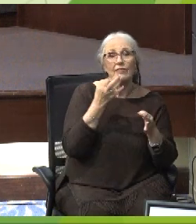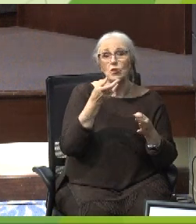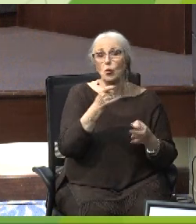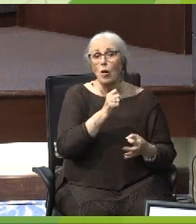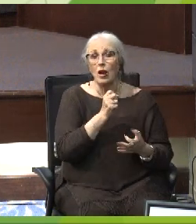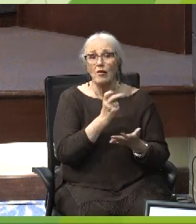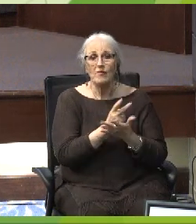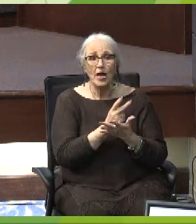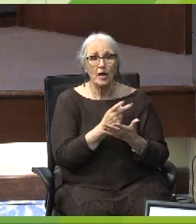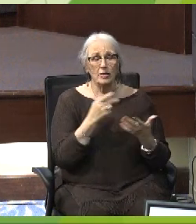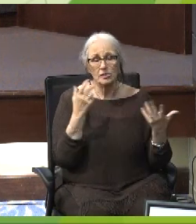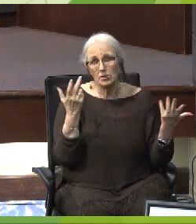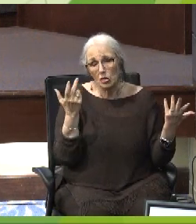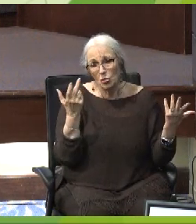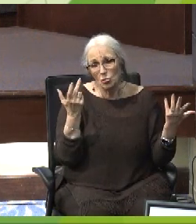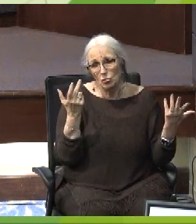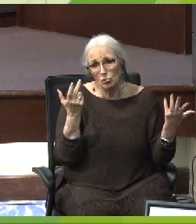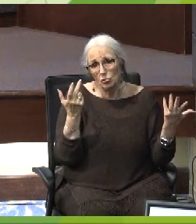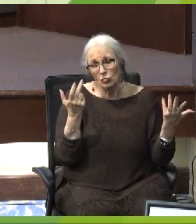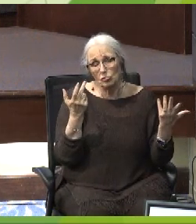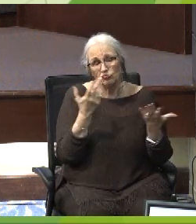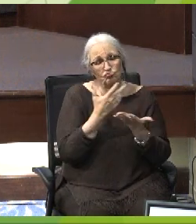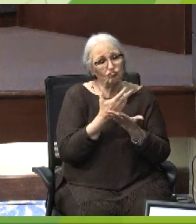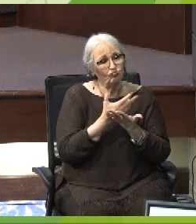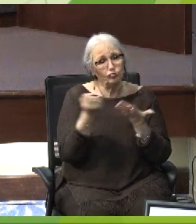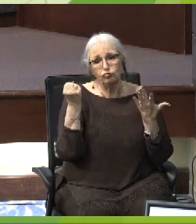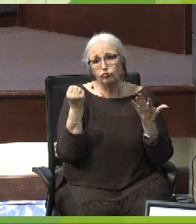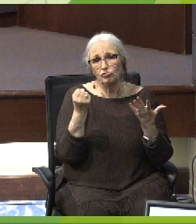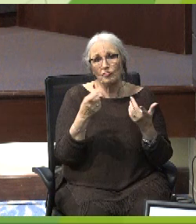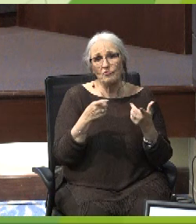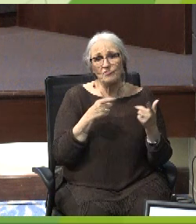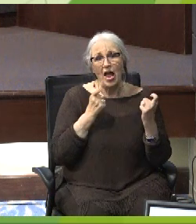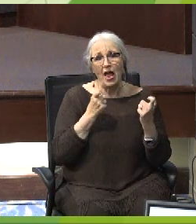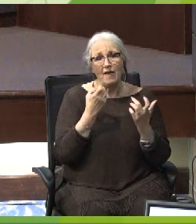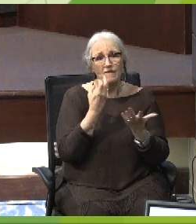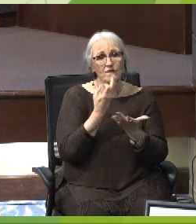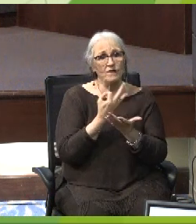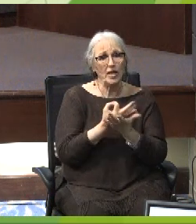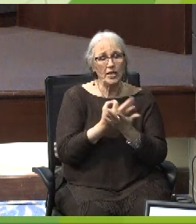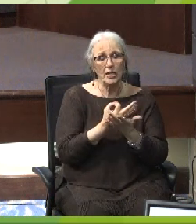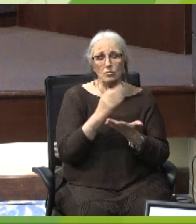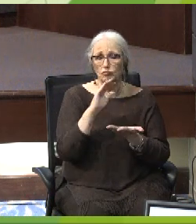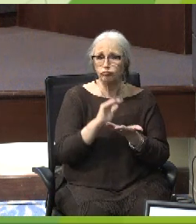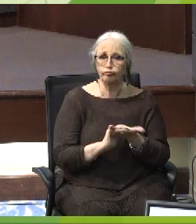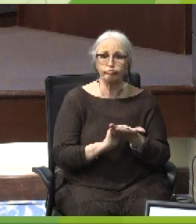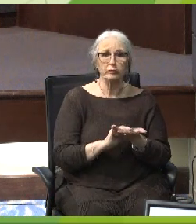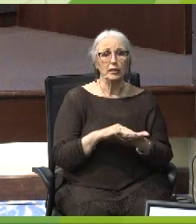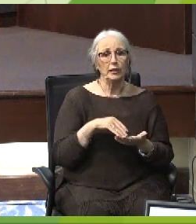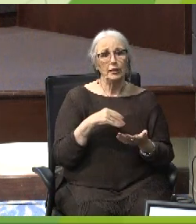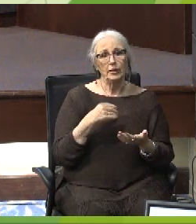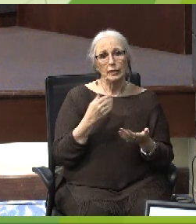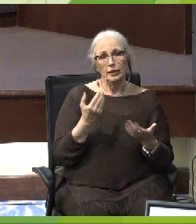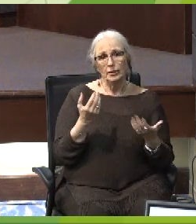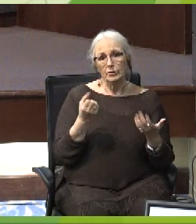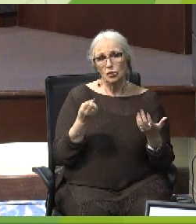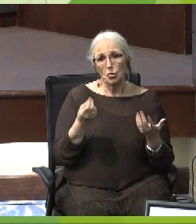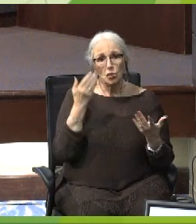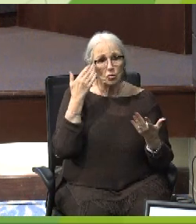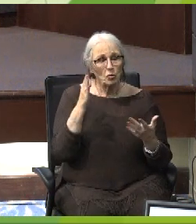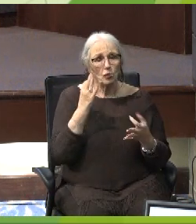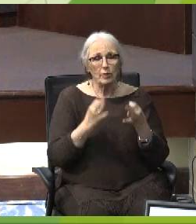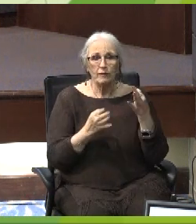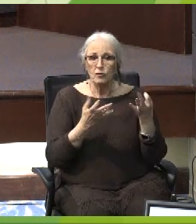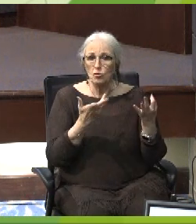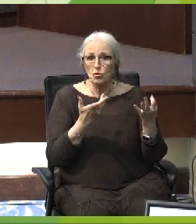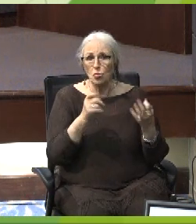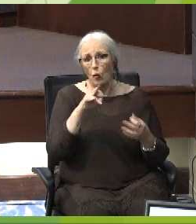And oftentimes, funding would run out very quickly for these programs, or you wouldn't know which program you qualified for, or you wouldn't even know if there was a program out there that